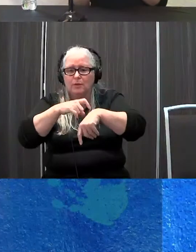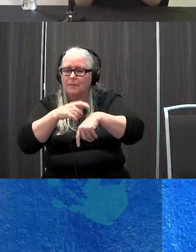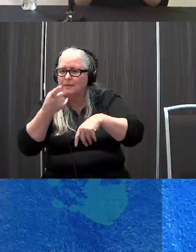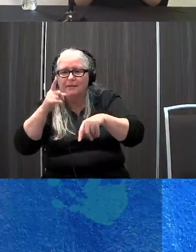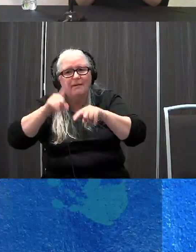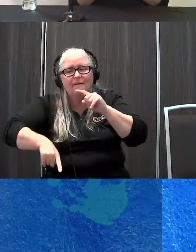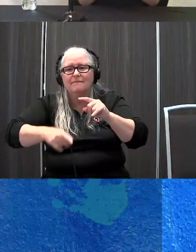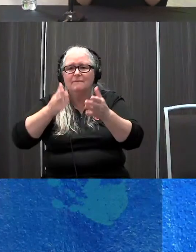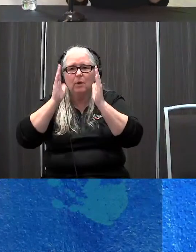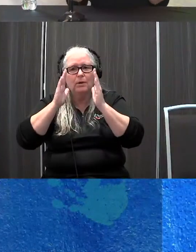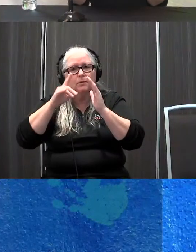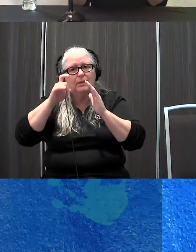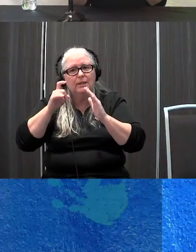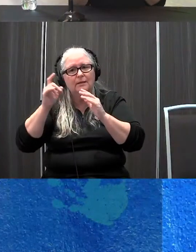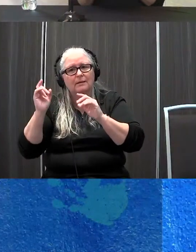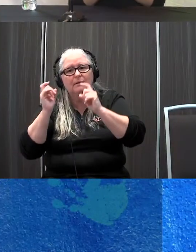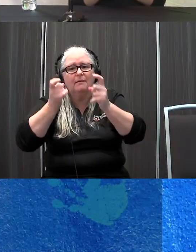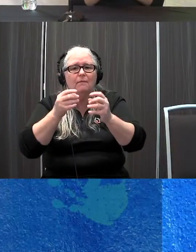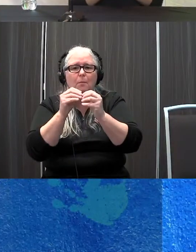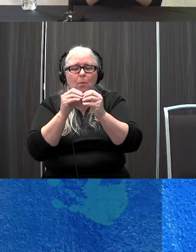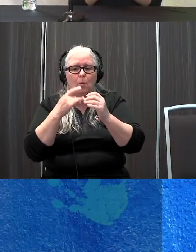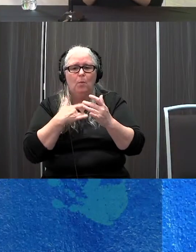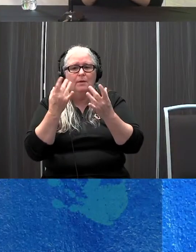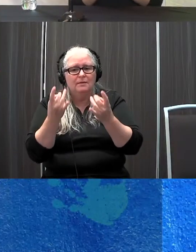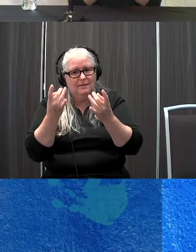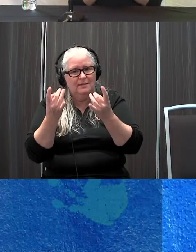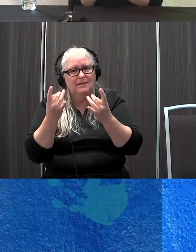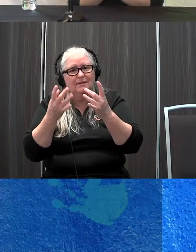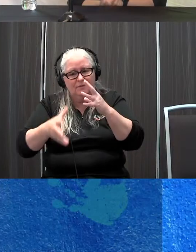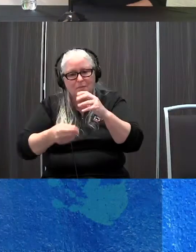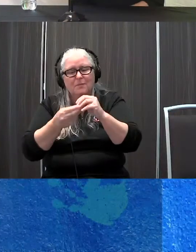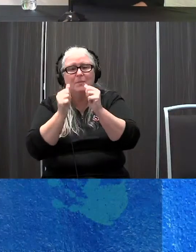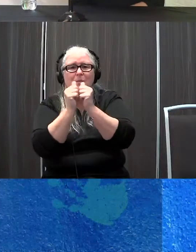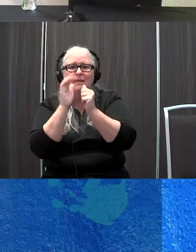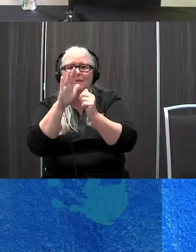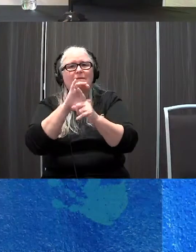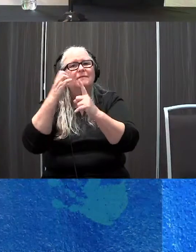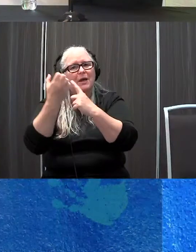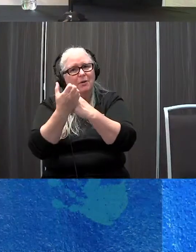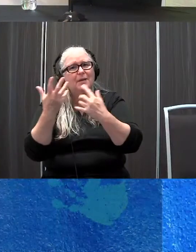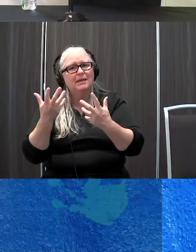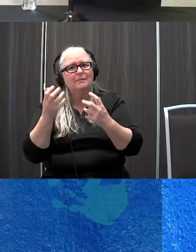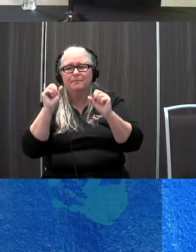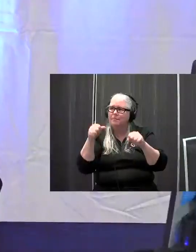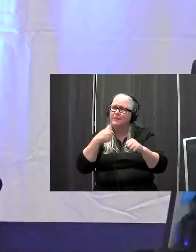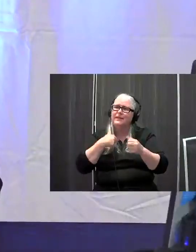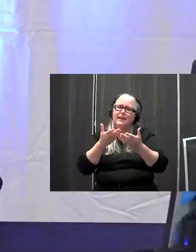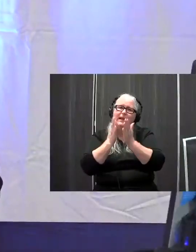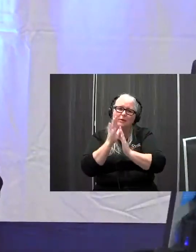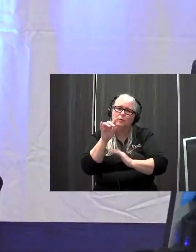that they're able to really attend to the environment. And Lily, can I ask you a question about that I feel like comes up a